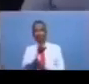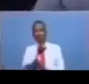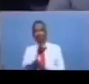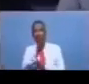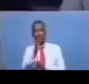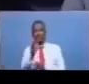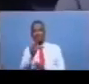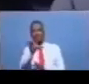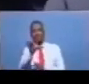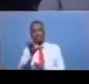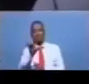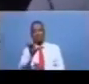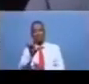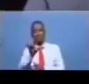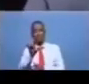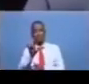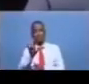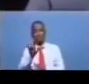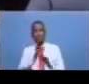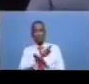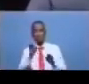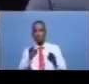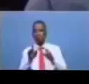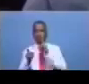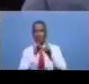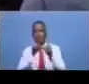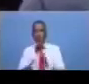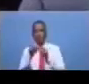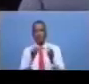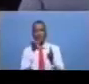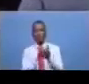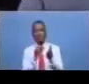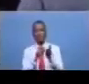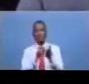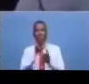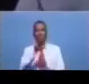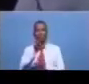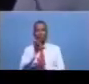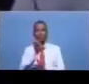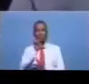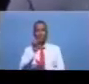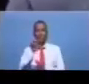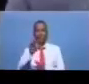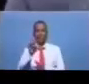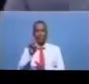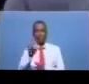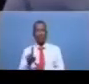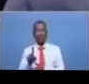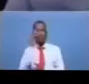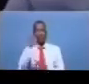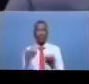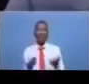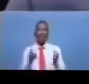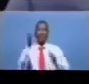Rule 3E5. They did not come under Order 38, Rule 3E1. And so why would